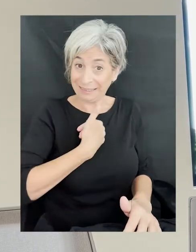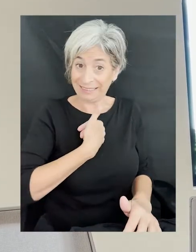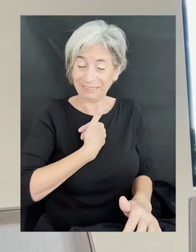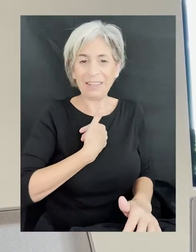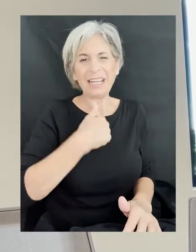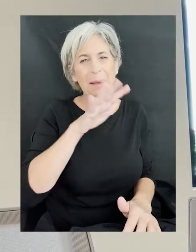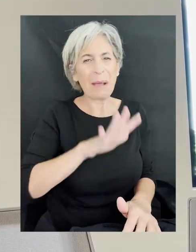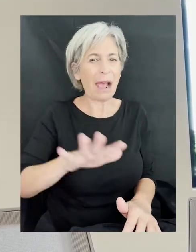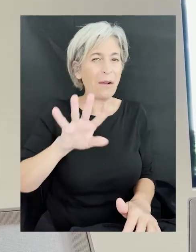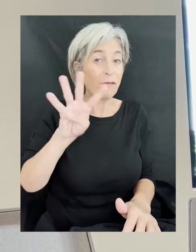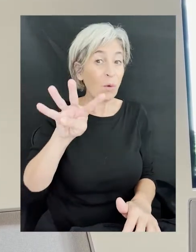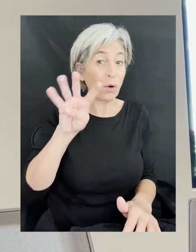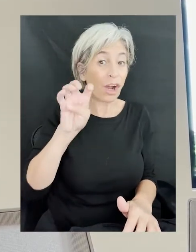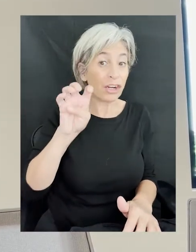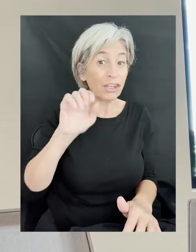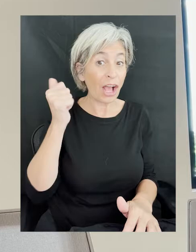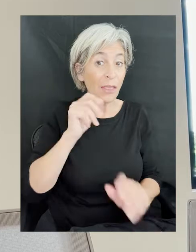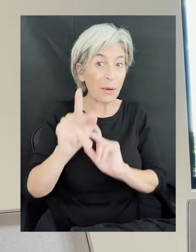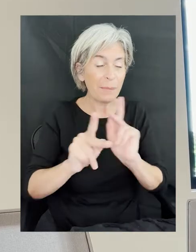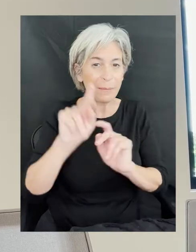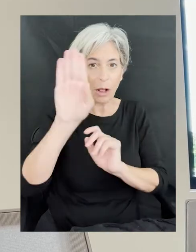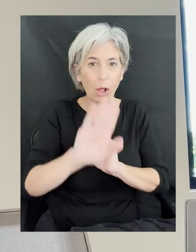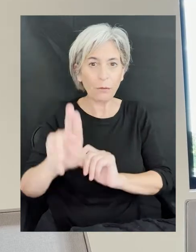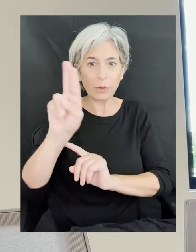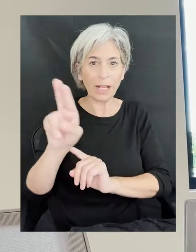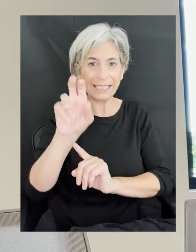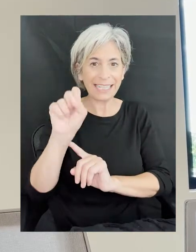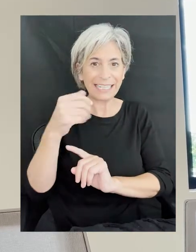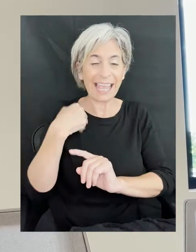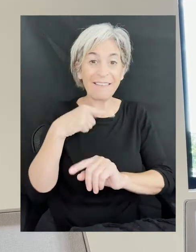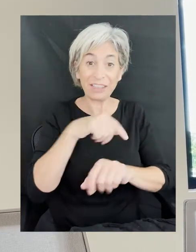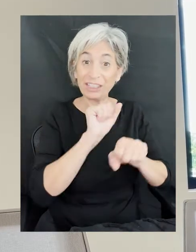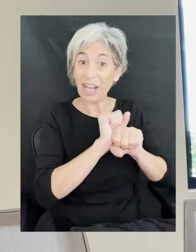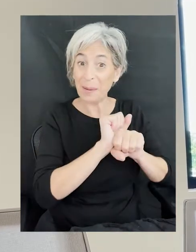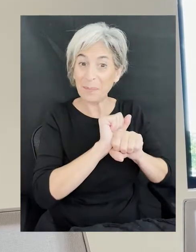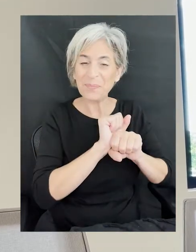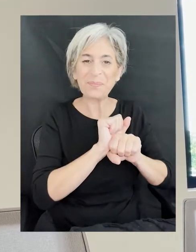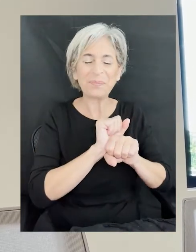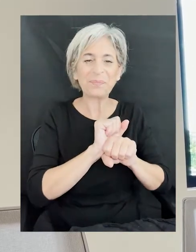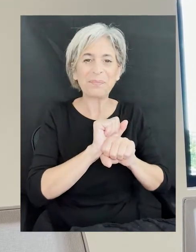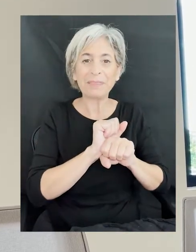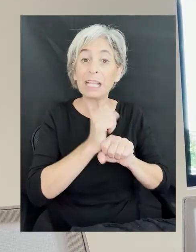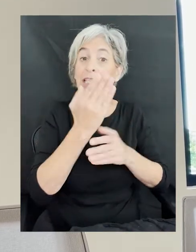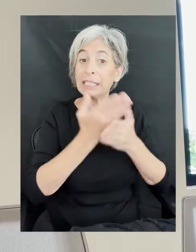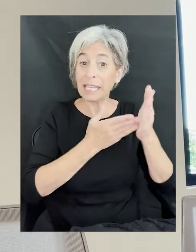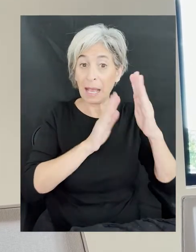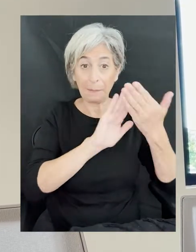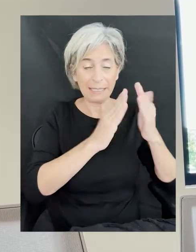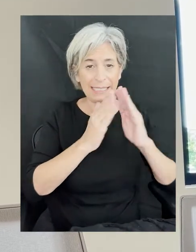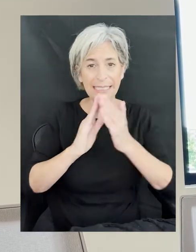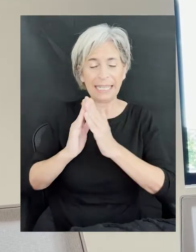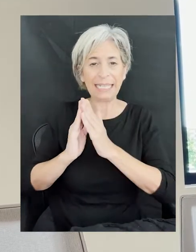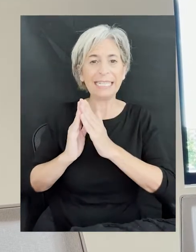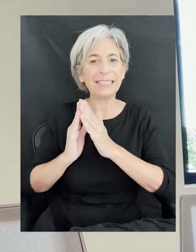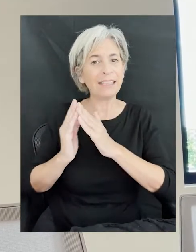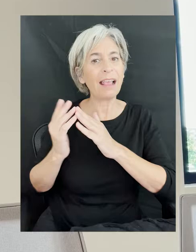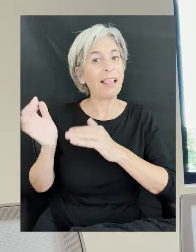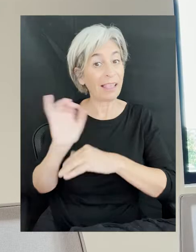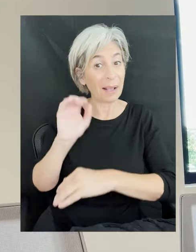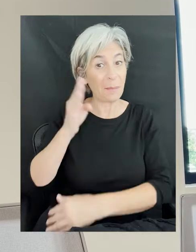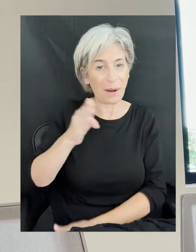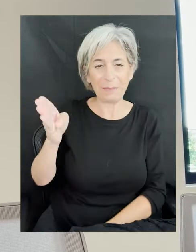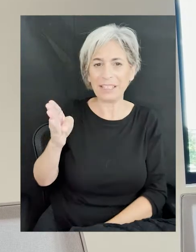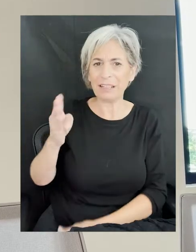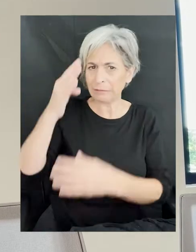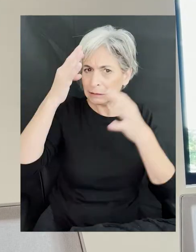myself and about 400 other people in the United States have this kind of job. Some cities, like Boynton Beach,